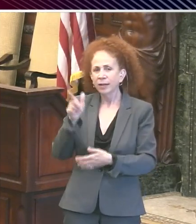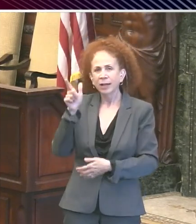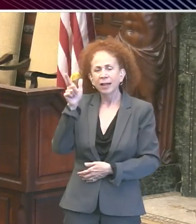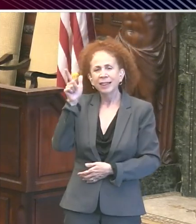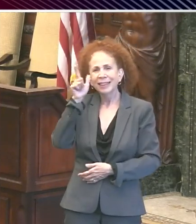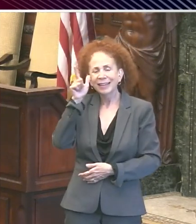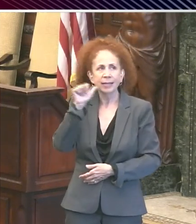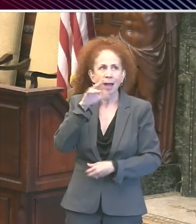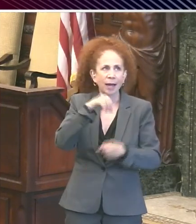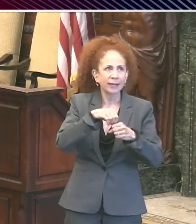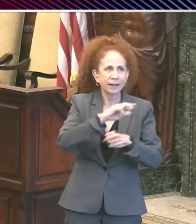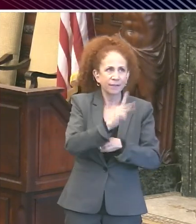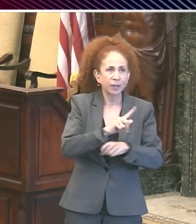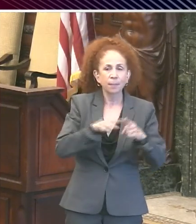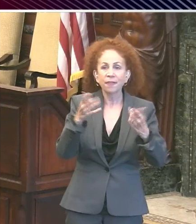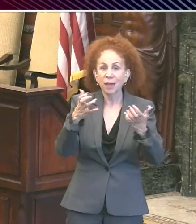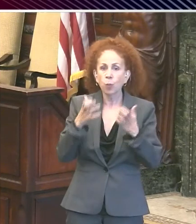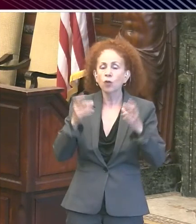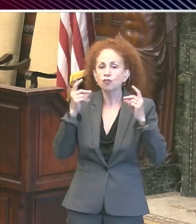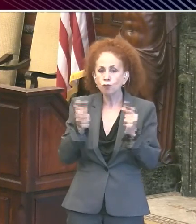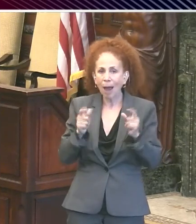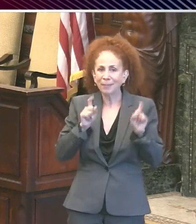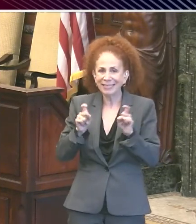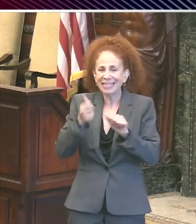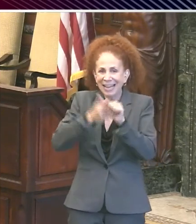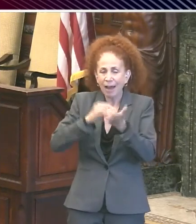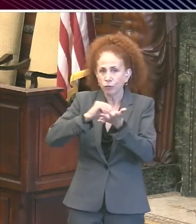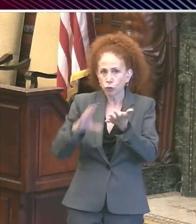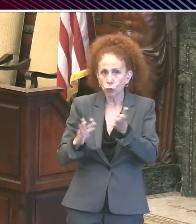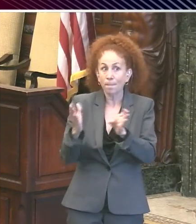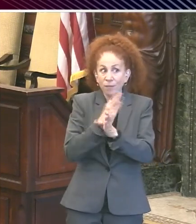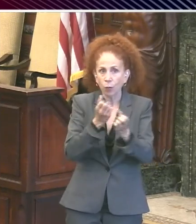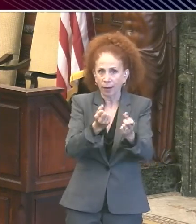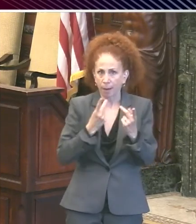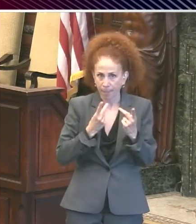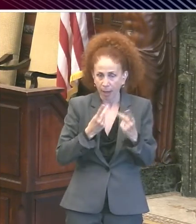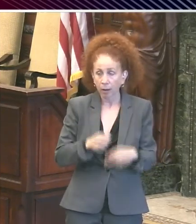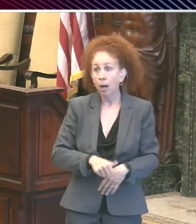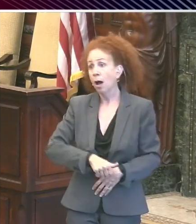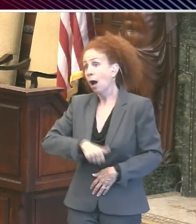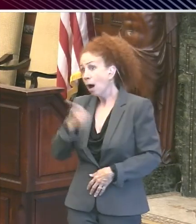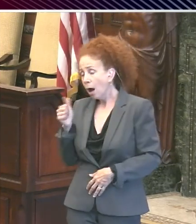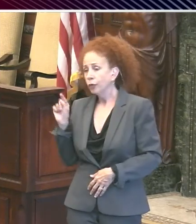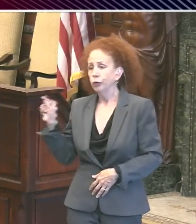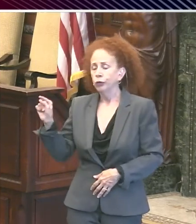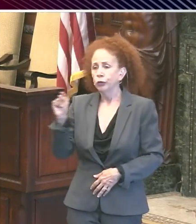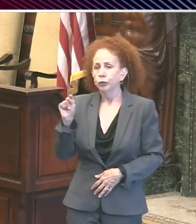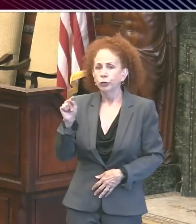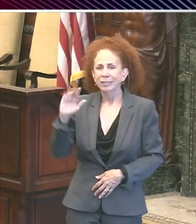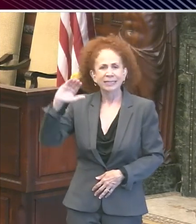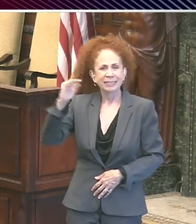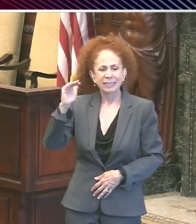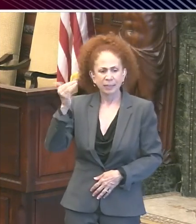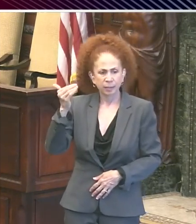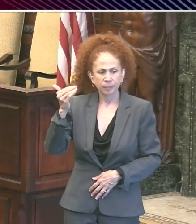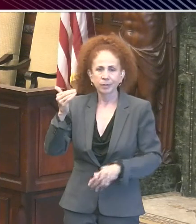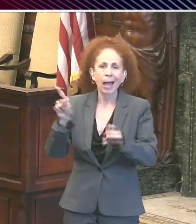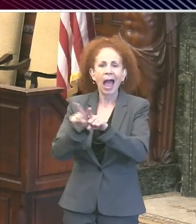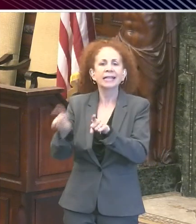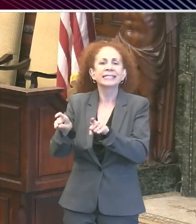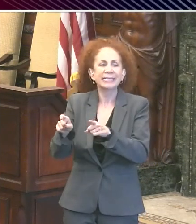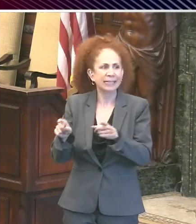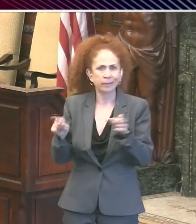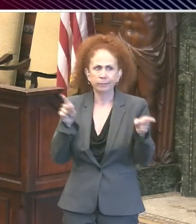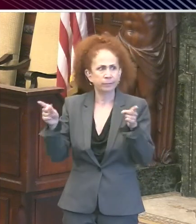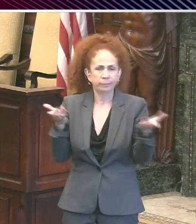Philly, I know, but they want to rapid test every student before they come back. Others are kind of, it seems like as needed.